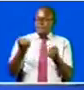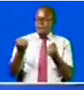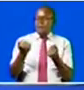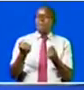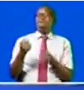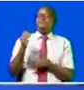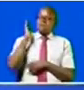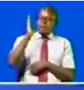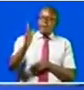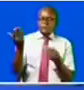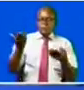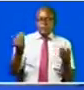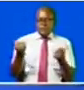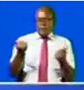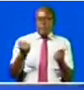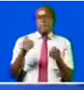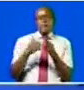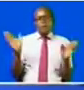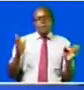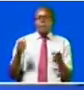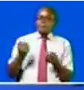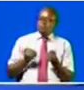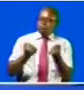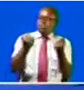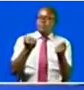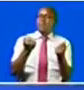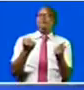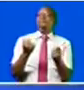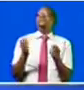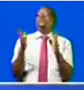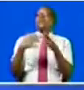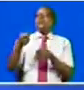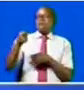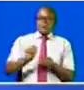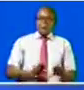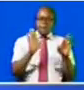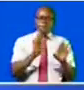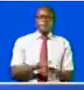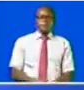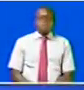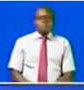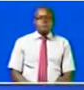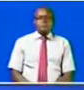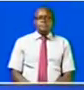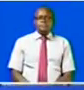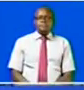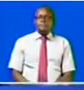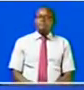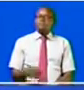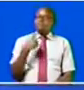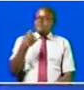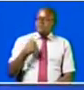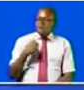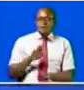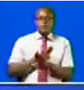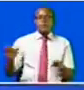Wakakuja direct penye gari ilikuwa wakafungua na wakaenda wakaacha funguo za gate hapo na zile zingine zenye nilikuwa nazo. They said they do